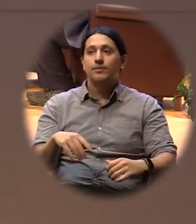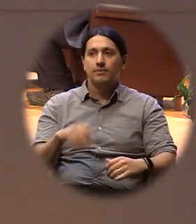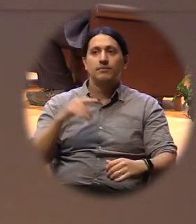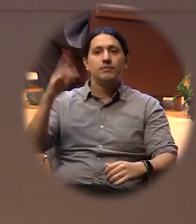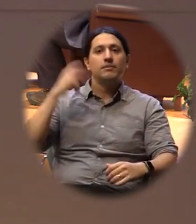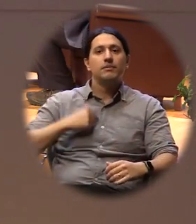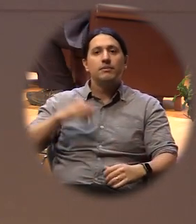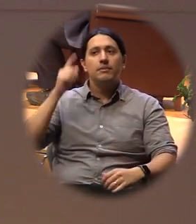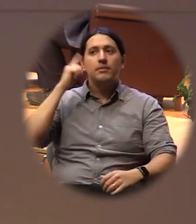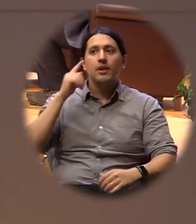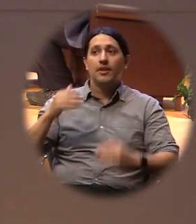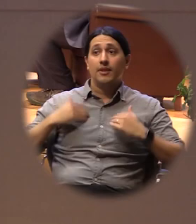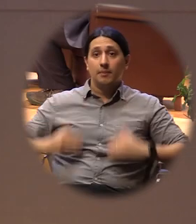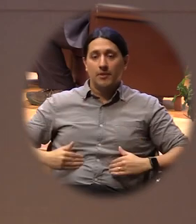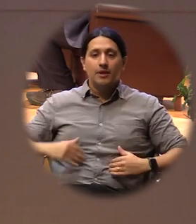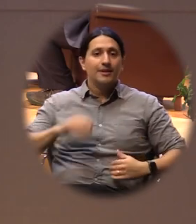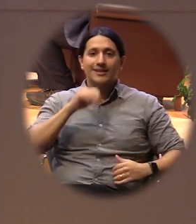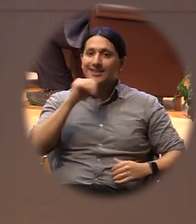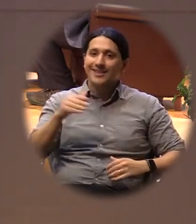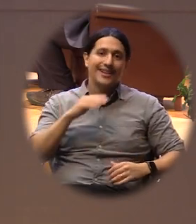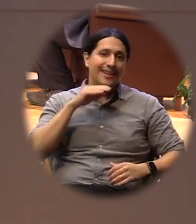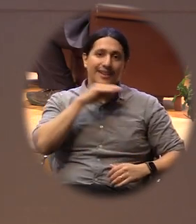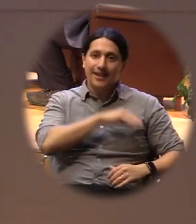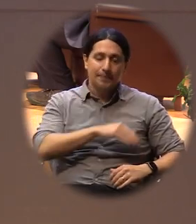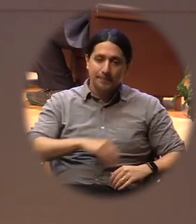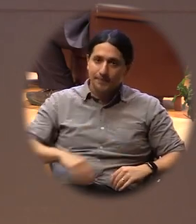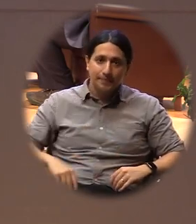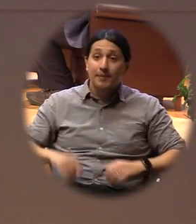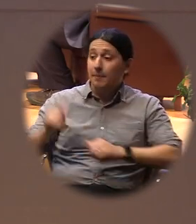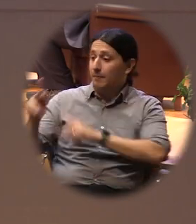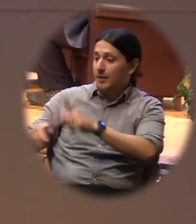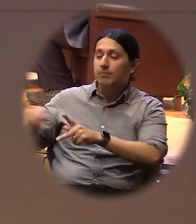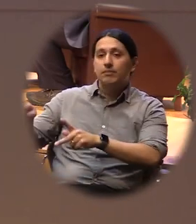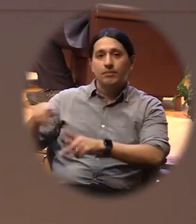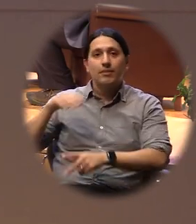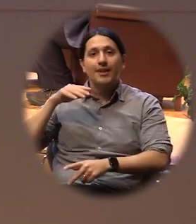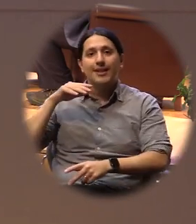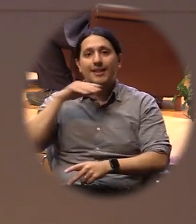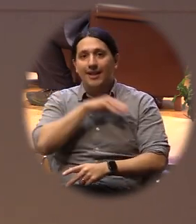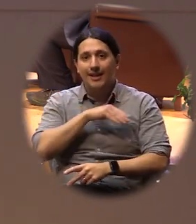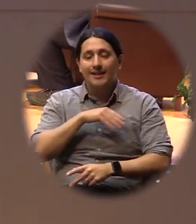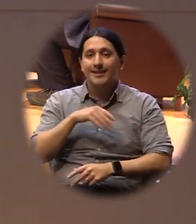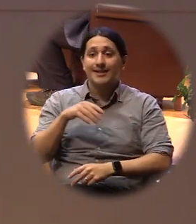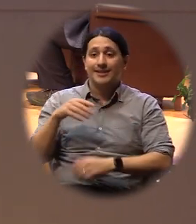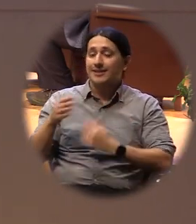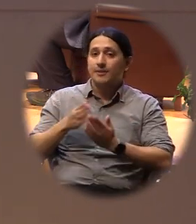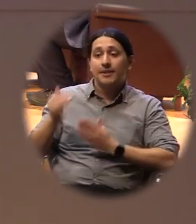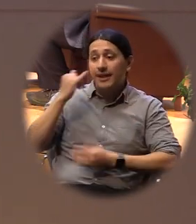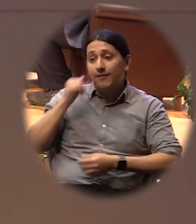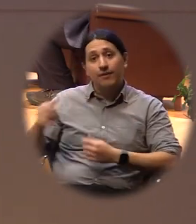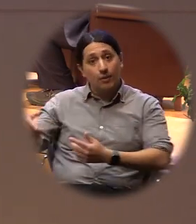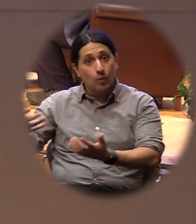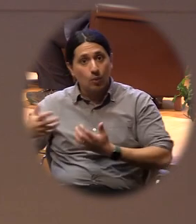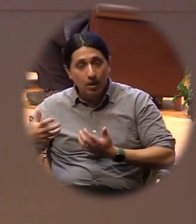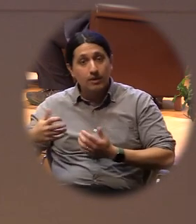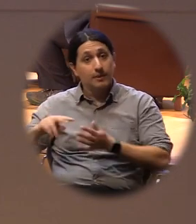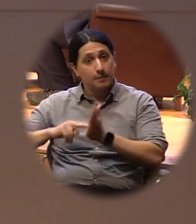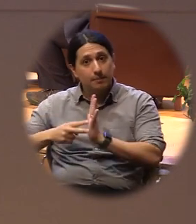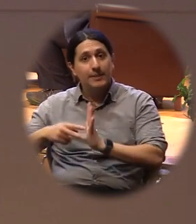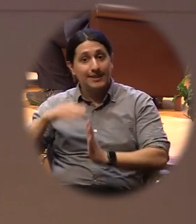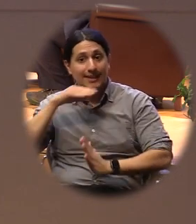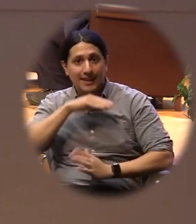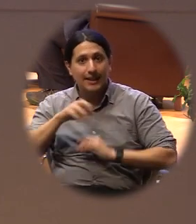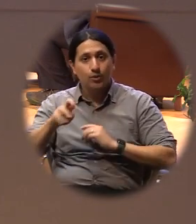the body doesn't lie. People lie, even when we don't intend to. But the body does